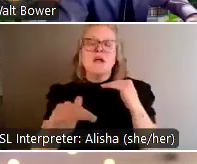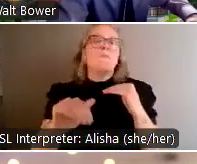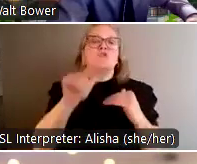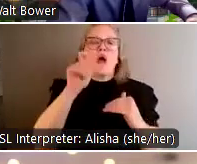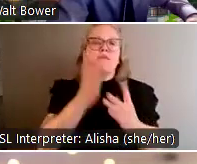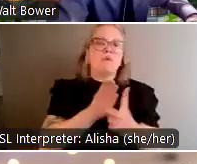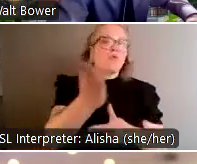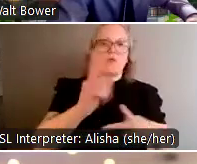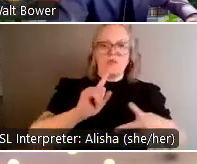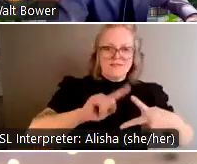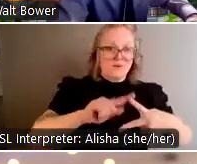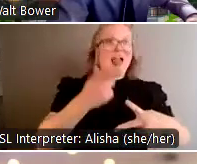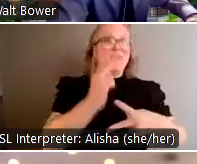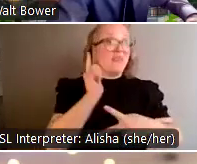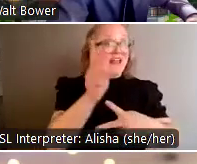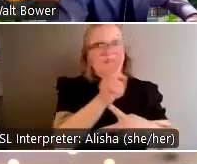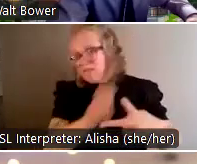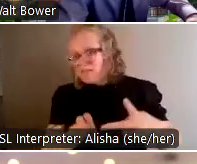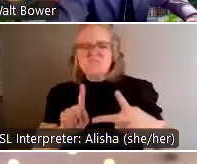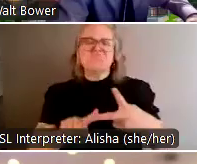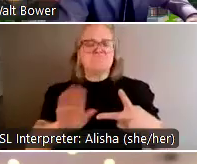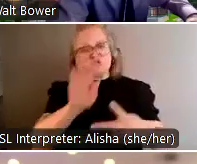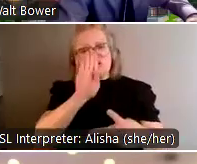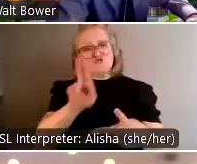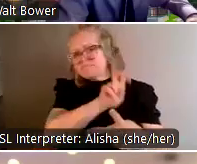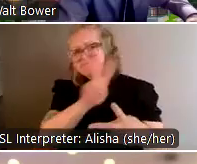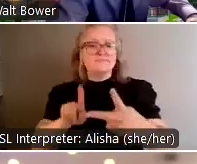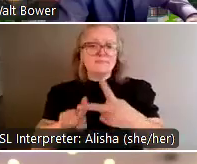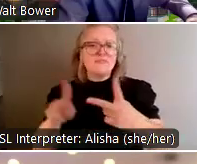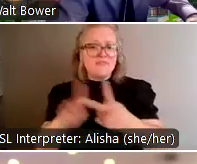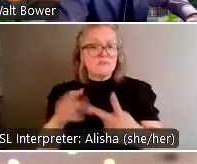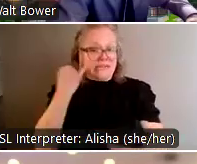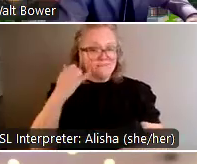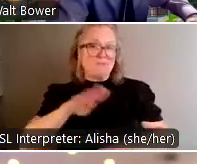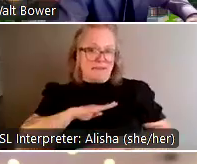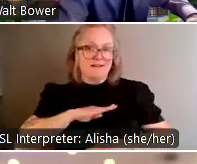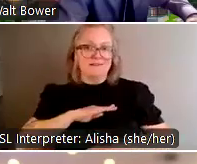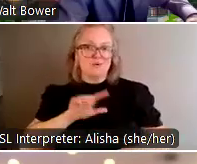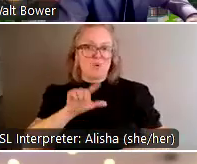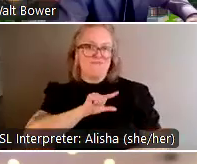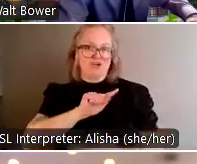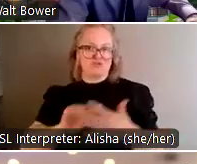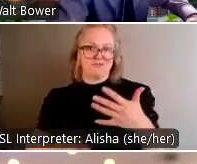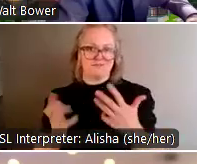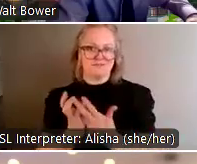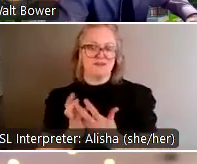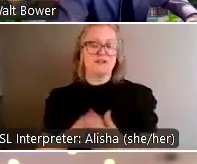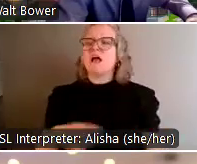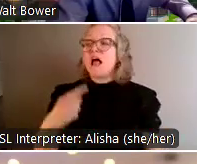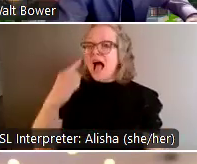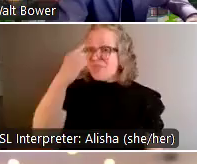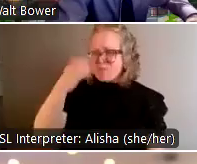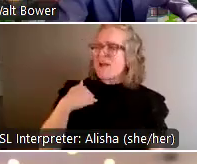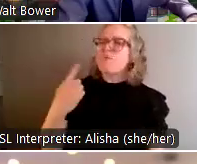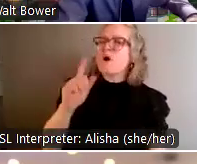waiver. Thank you. You're welcome. And I think there was one question in the chat that we